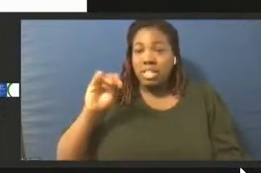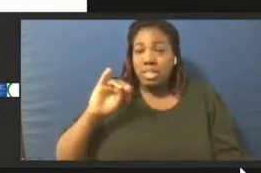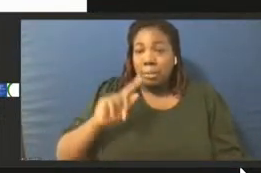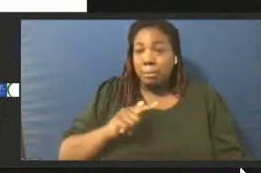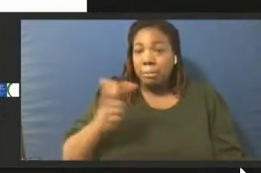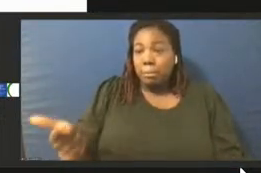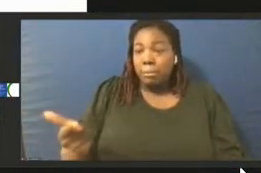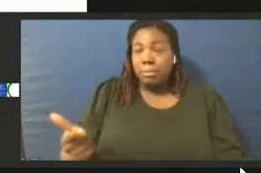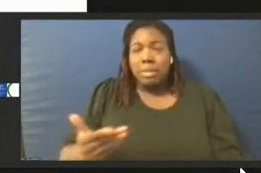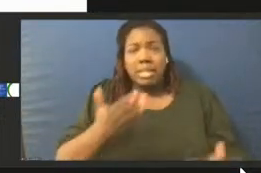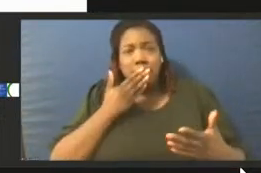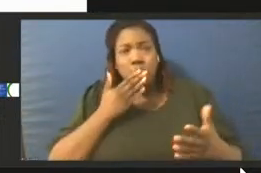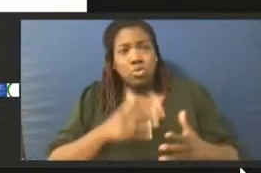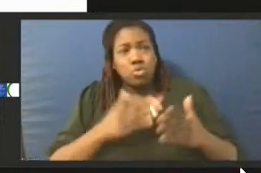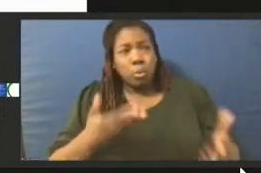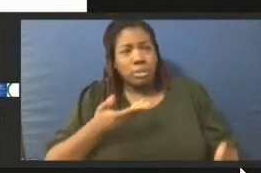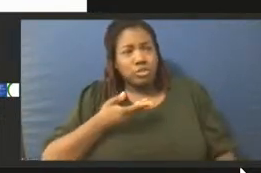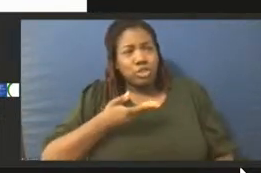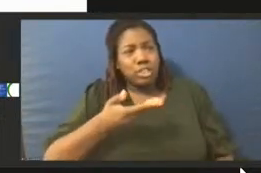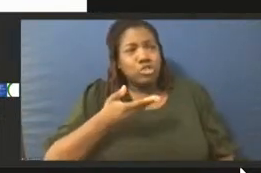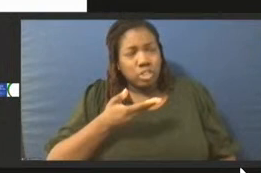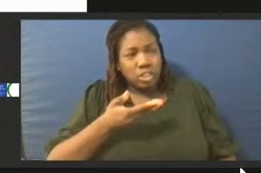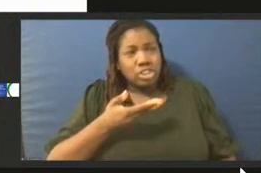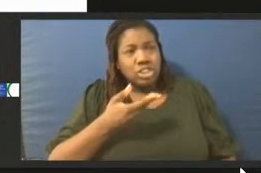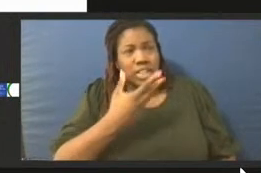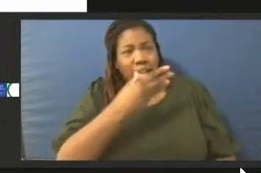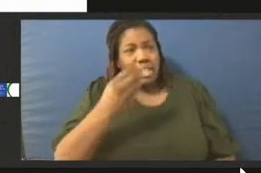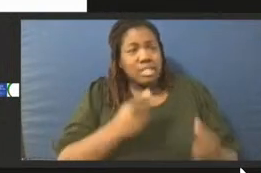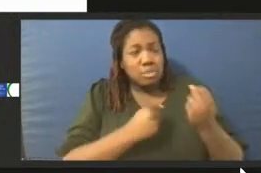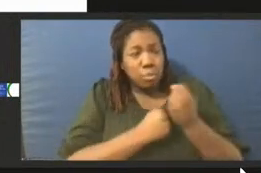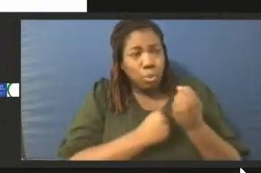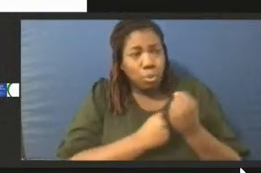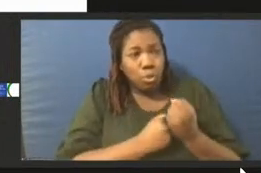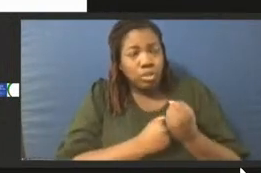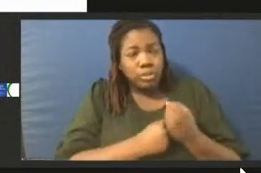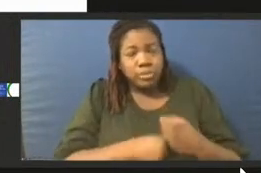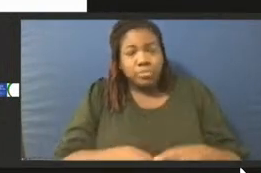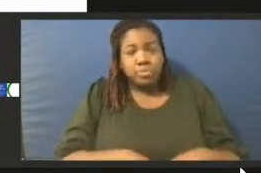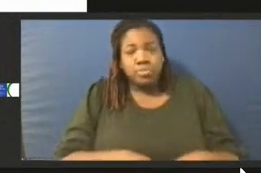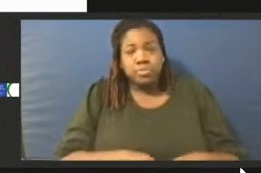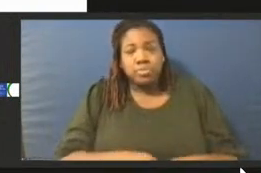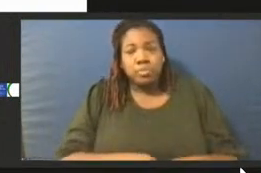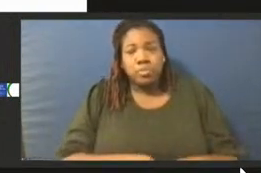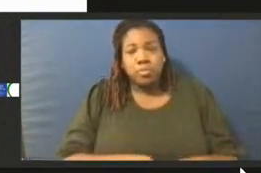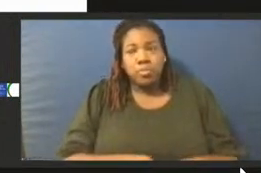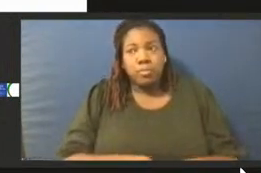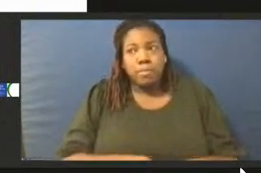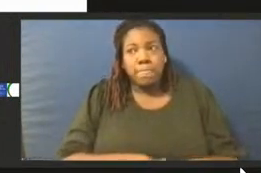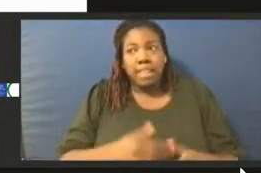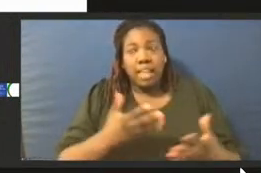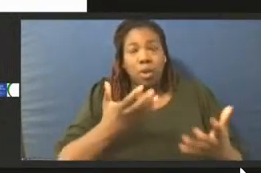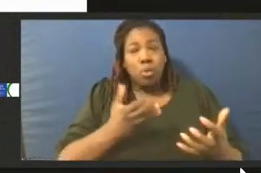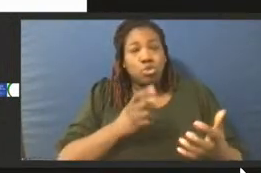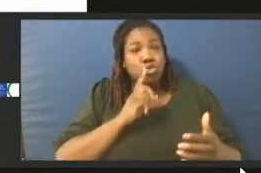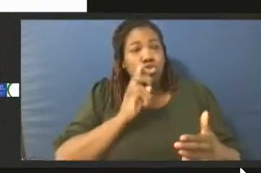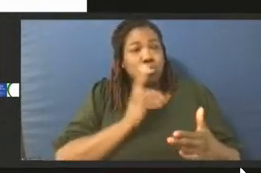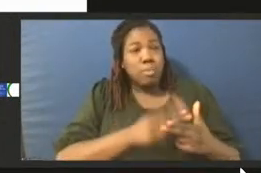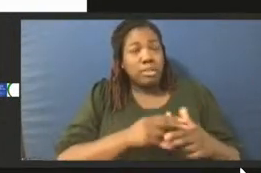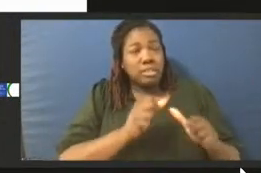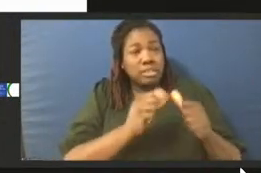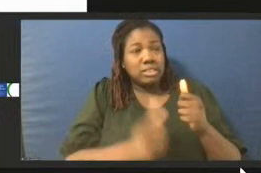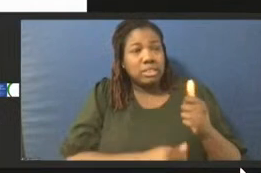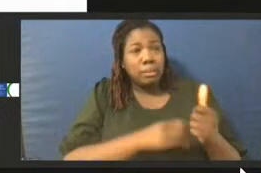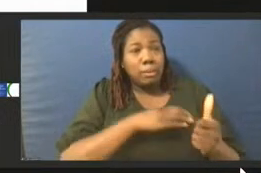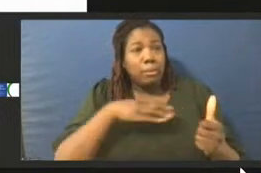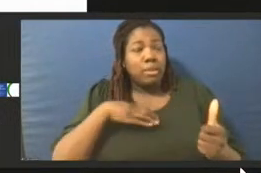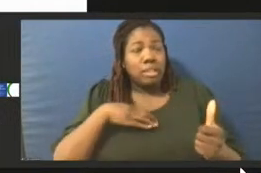Thank you so much for the introduction and the support. I'd like to state that our subcommittee, it really